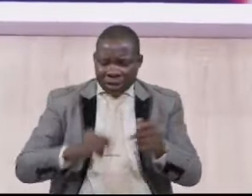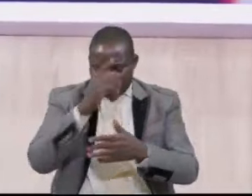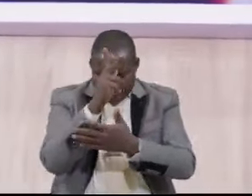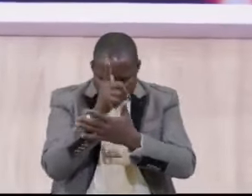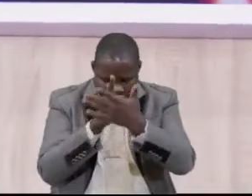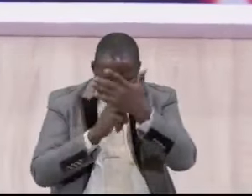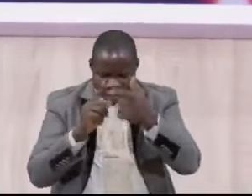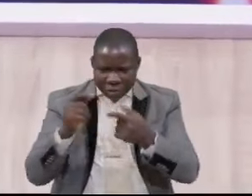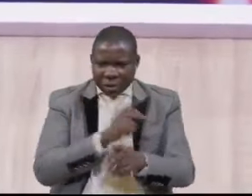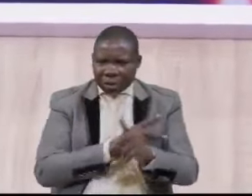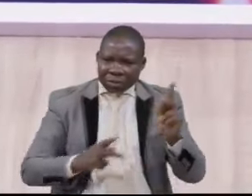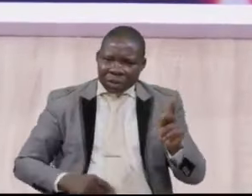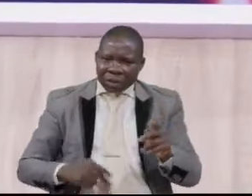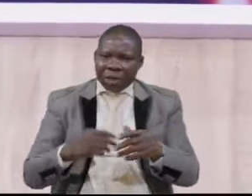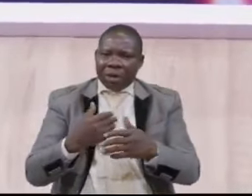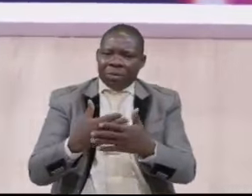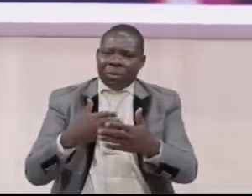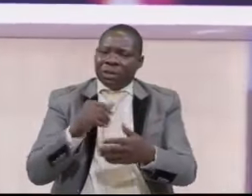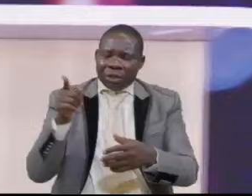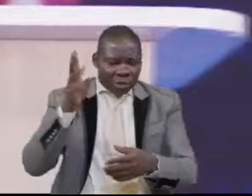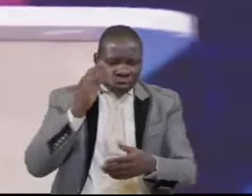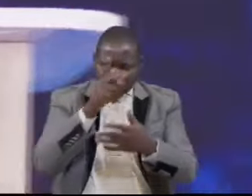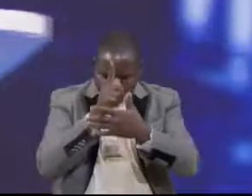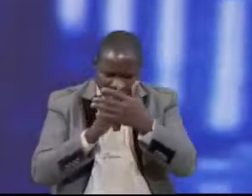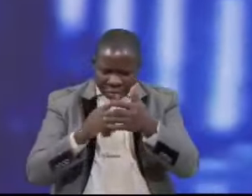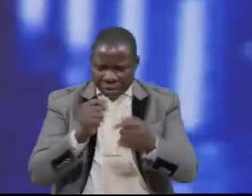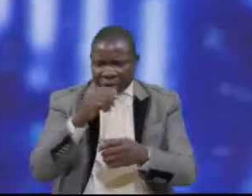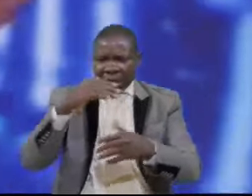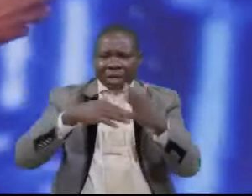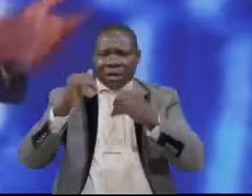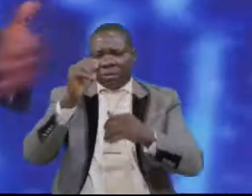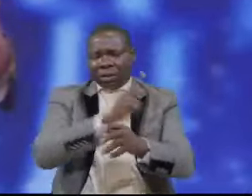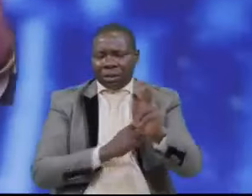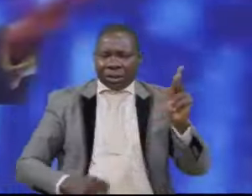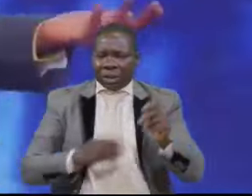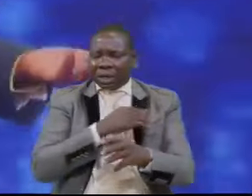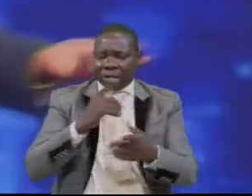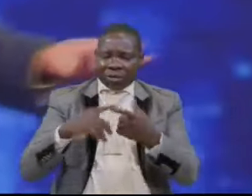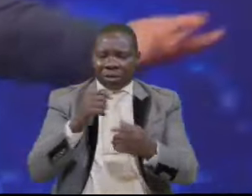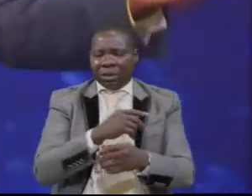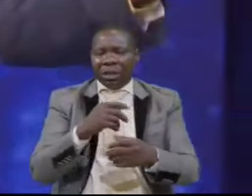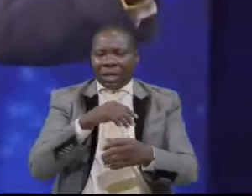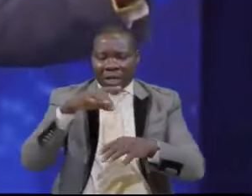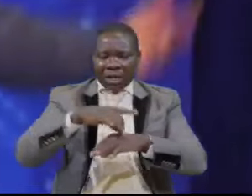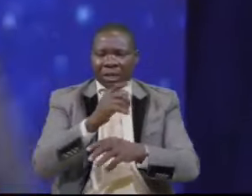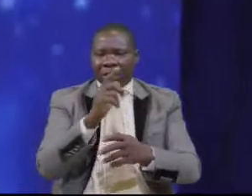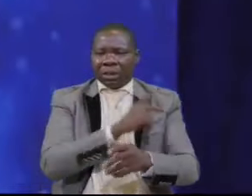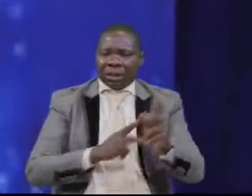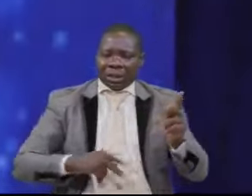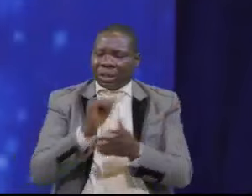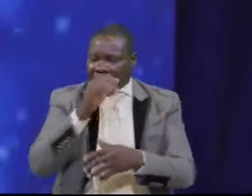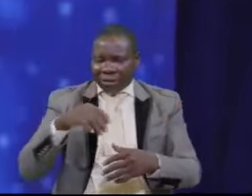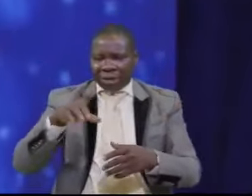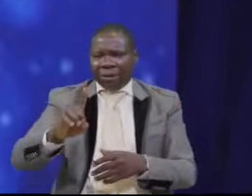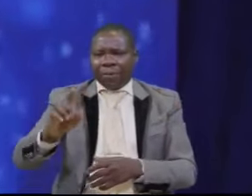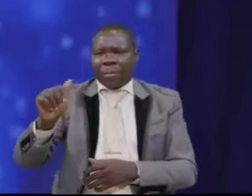then he was loyal before the earthly king. That's Daniel. That's Daniel. And if we're going to excel, that's what the Lord is calling us to.